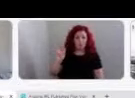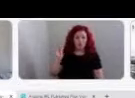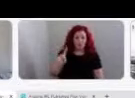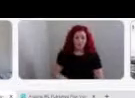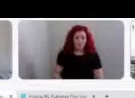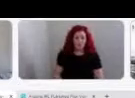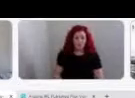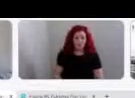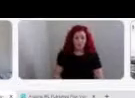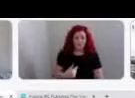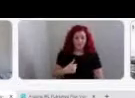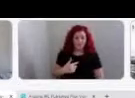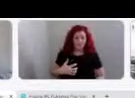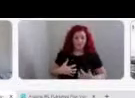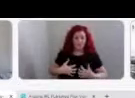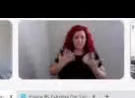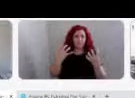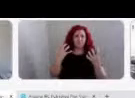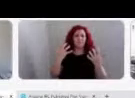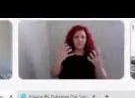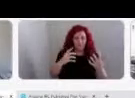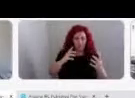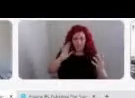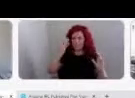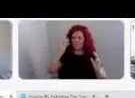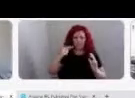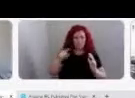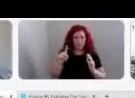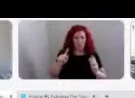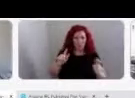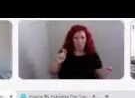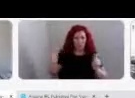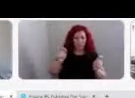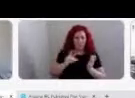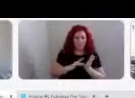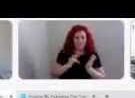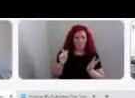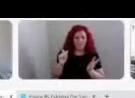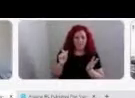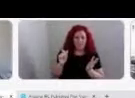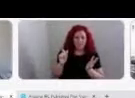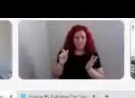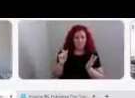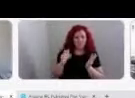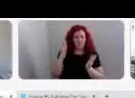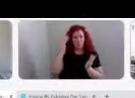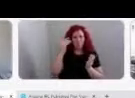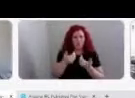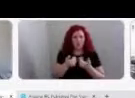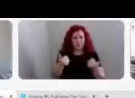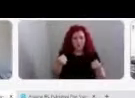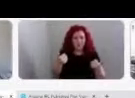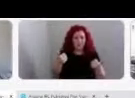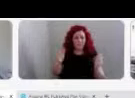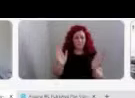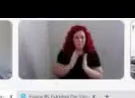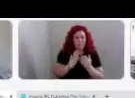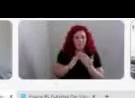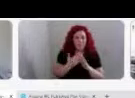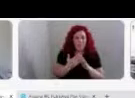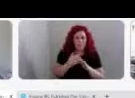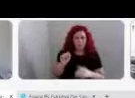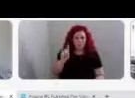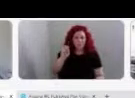appalled at how it appears as though you've gerrymandered this district why on earth would you split up a small town like sedona into two